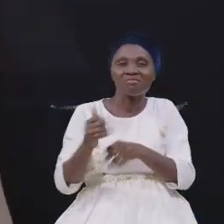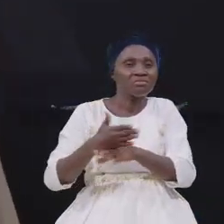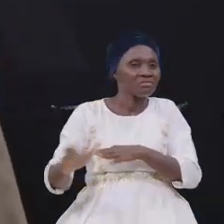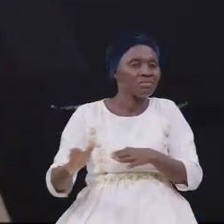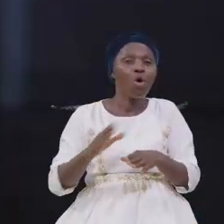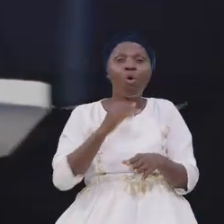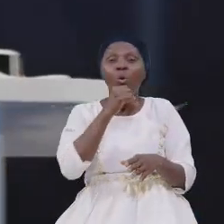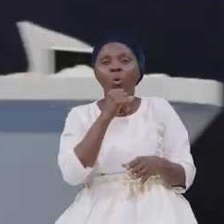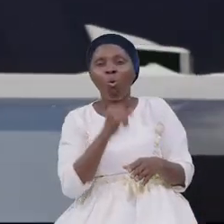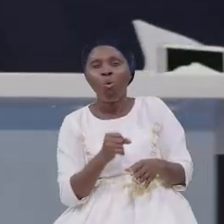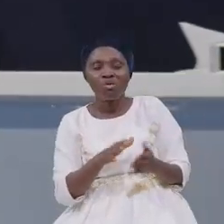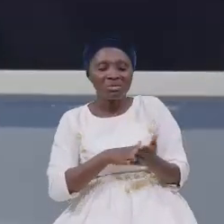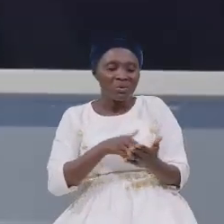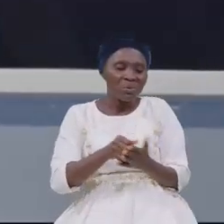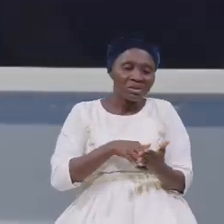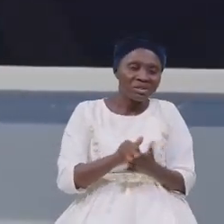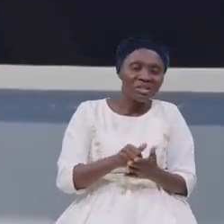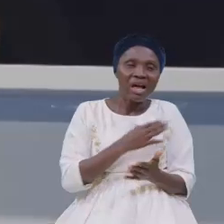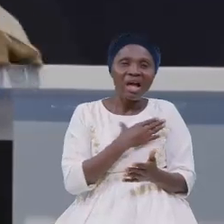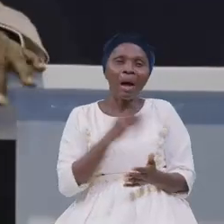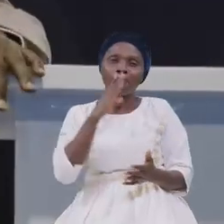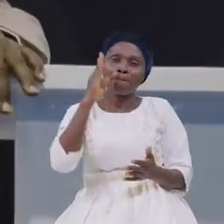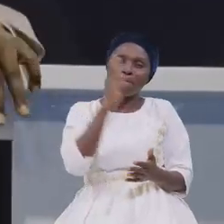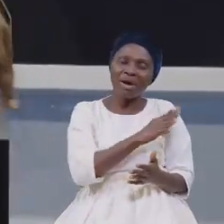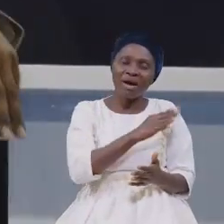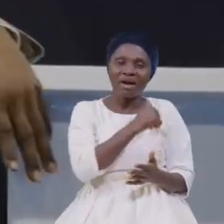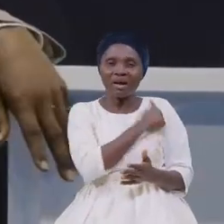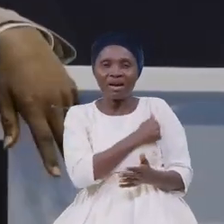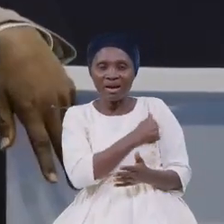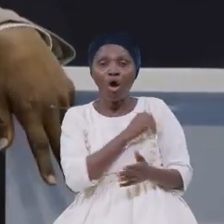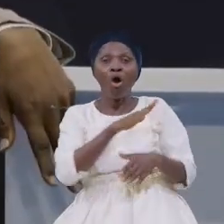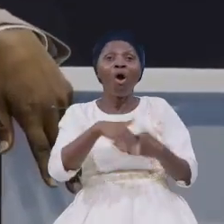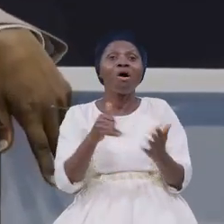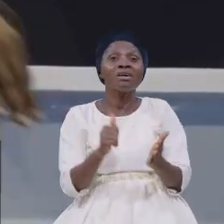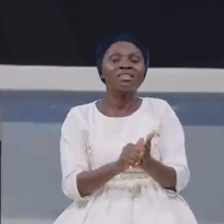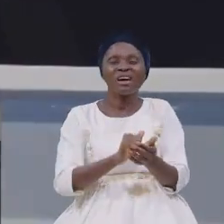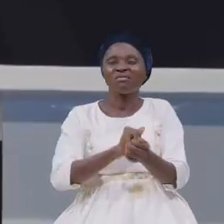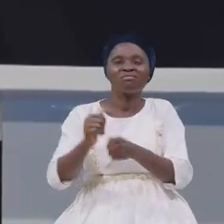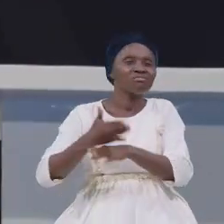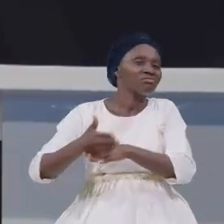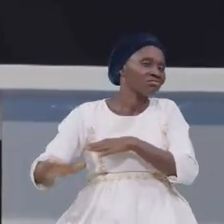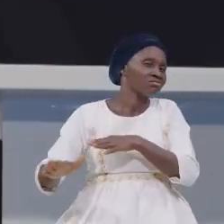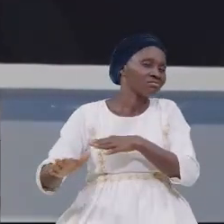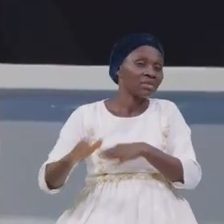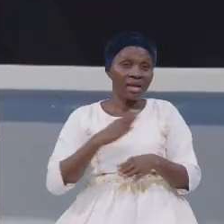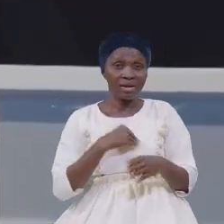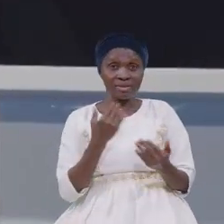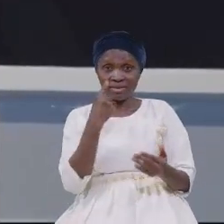and wickedness, all that pass away. And it says, behold,